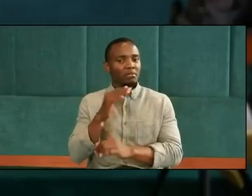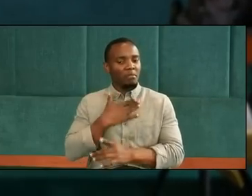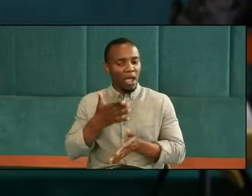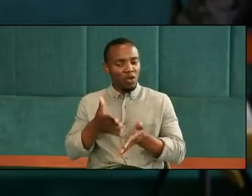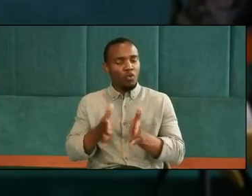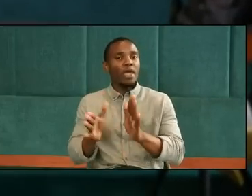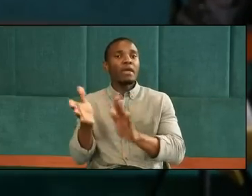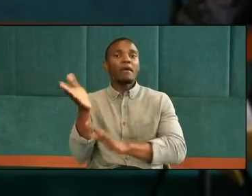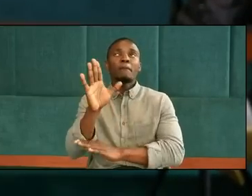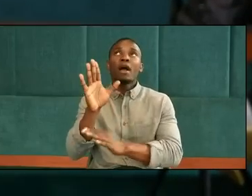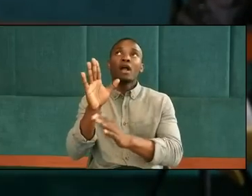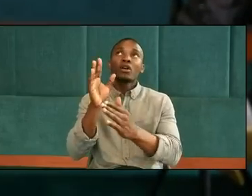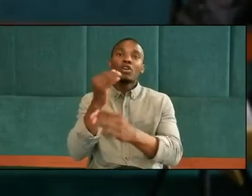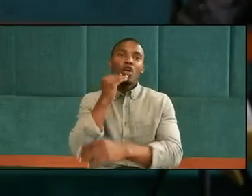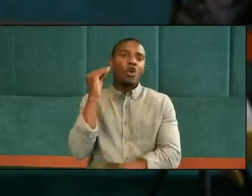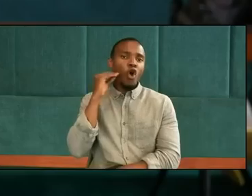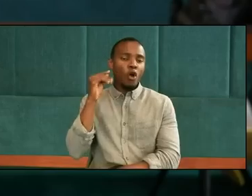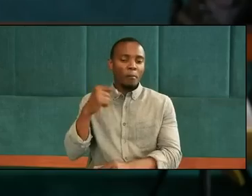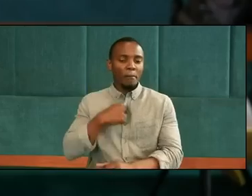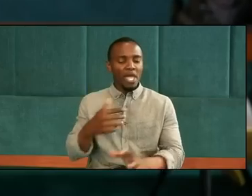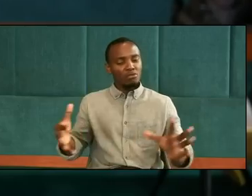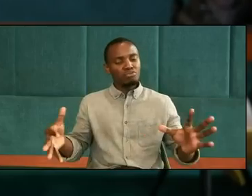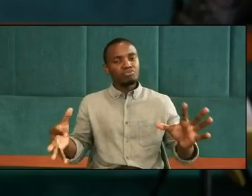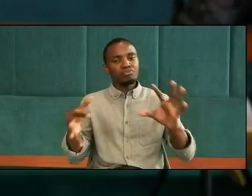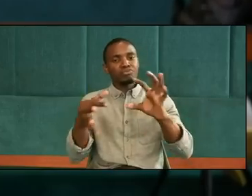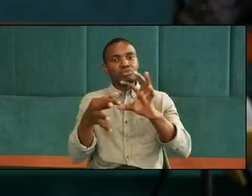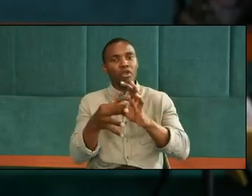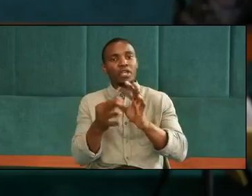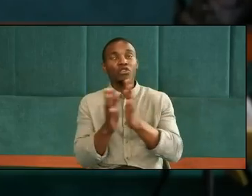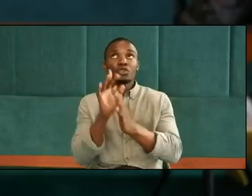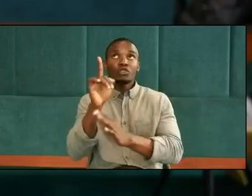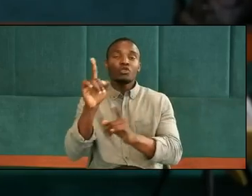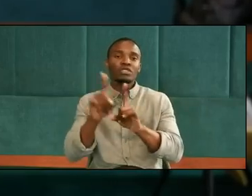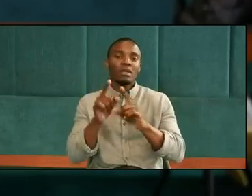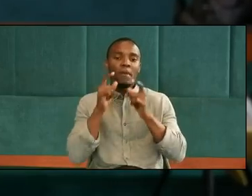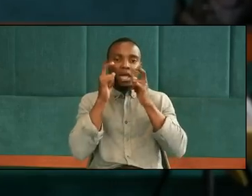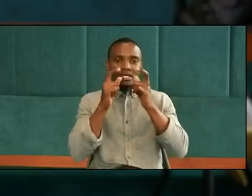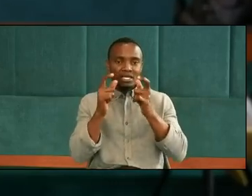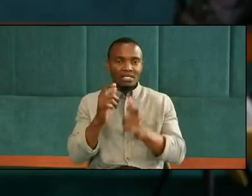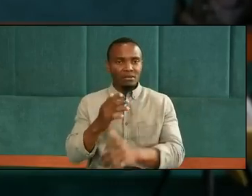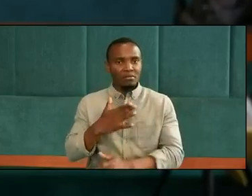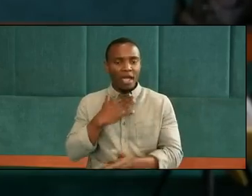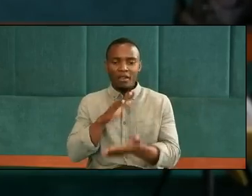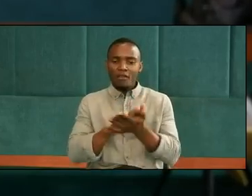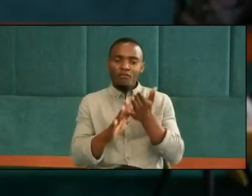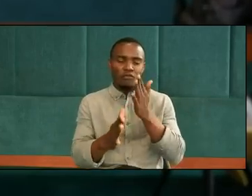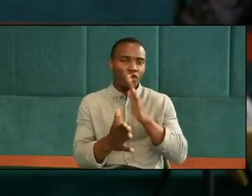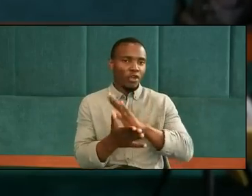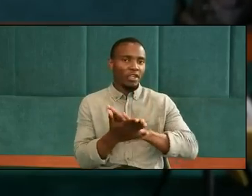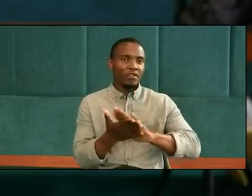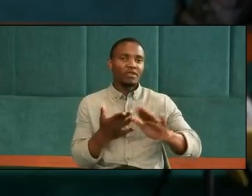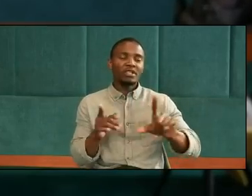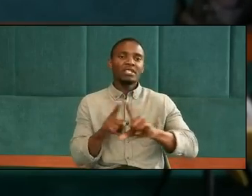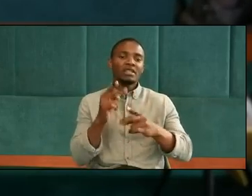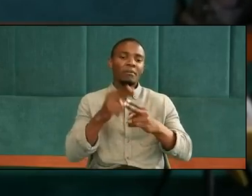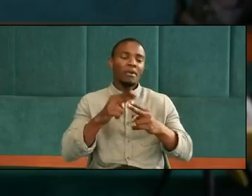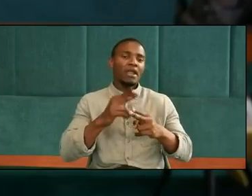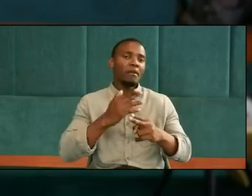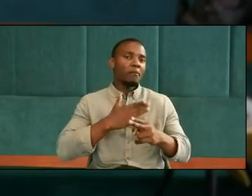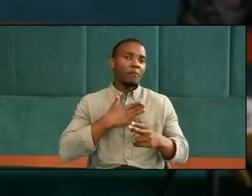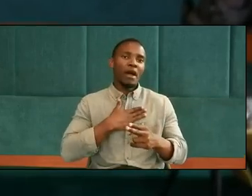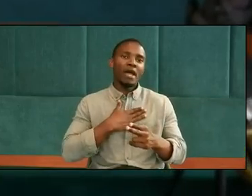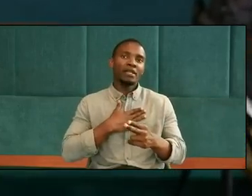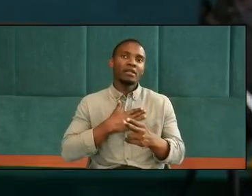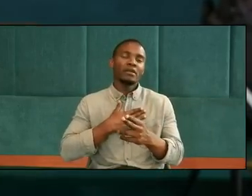can reconnect with you. I can get my sins forgiven. I can get pardon. I can get my name cleared. Like